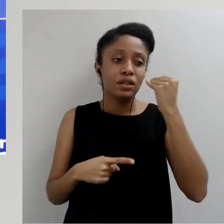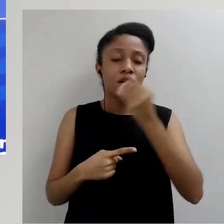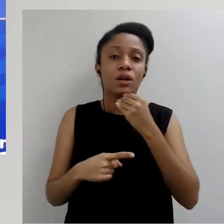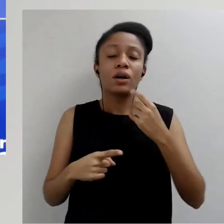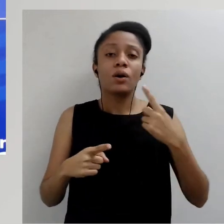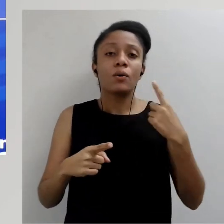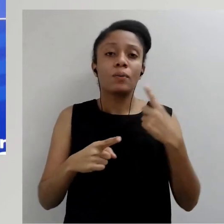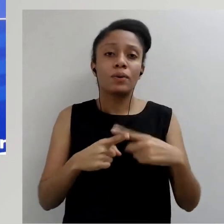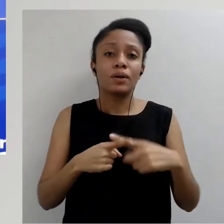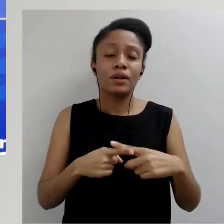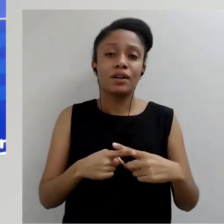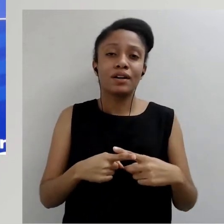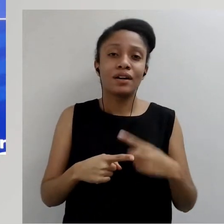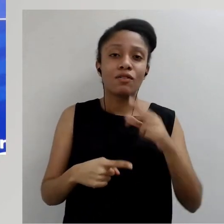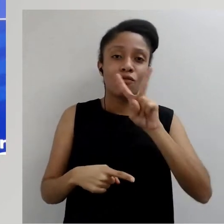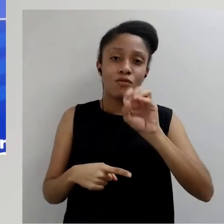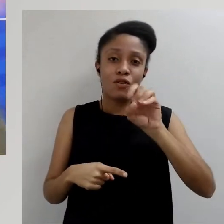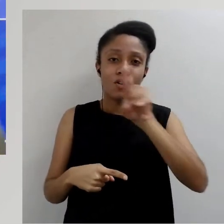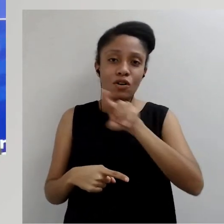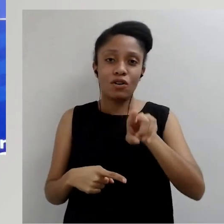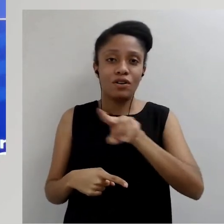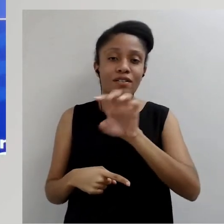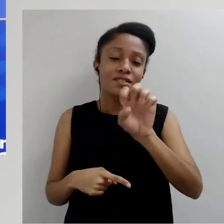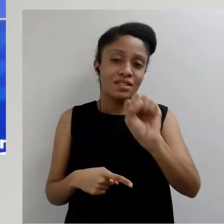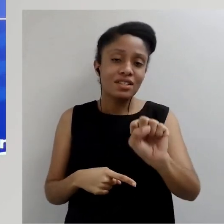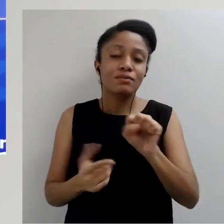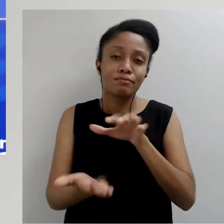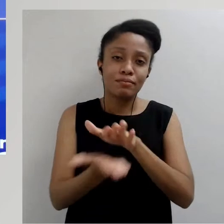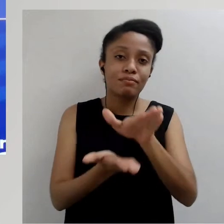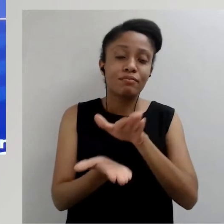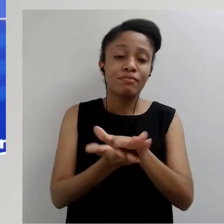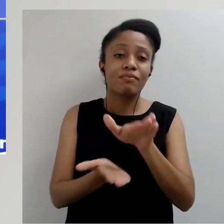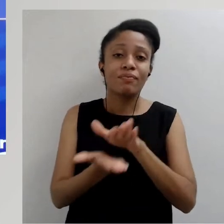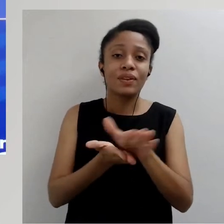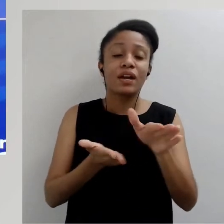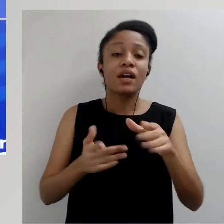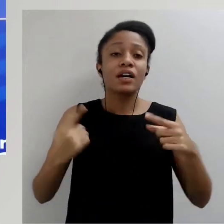experience that we are having at Borges in this digital world.